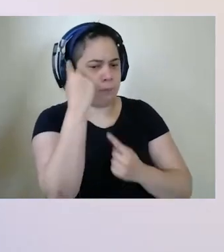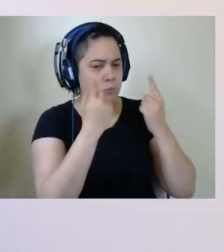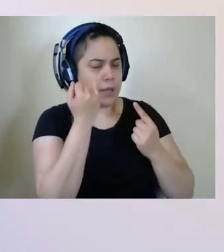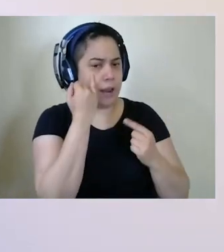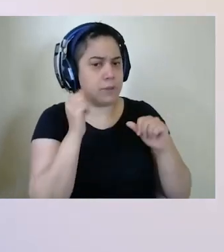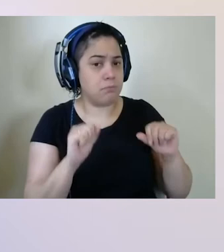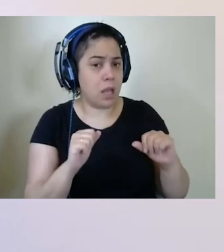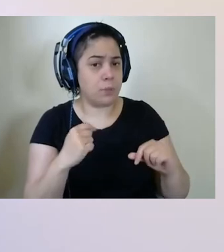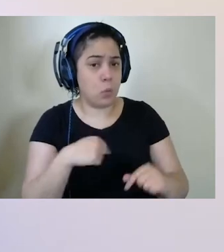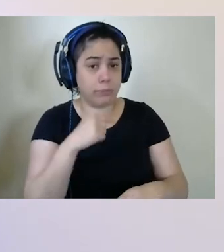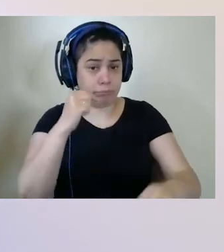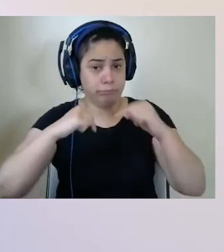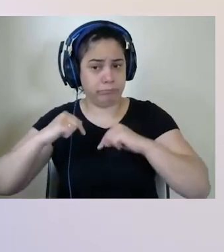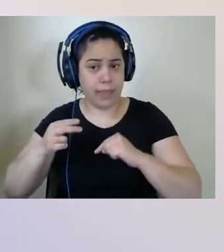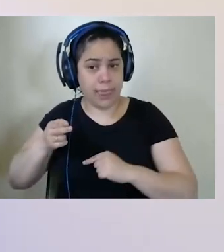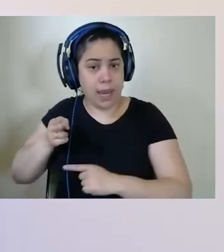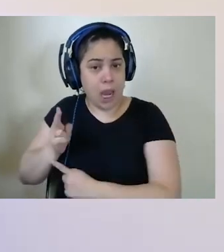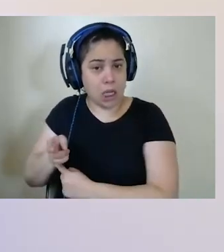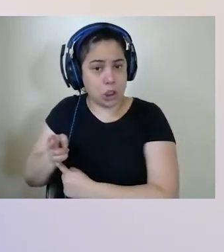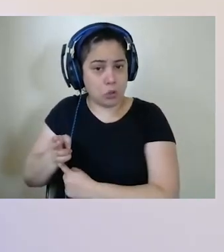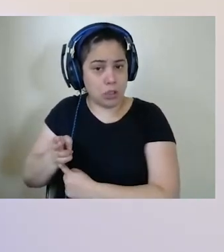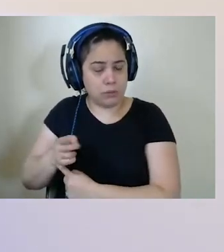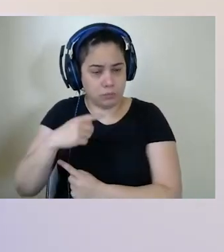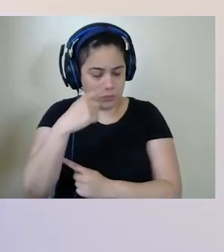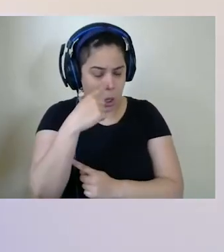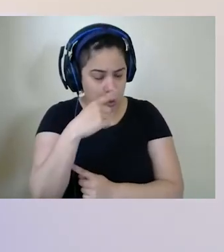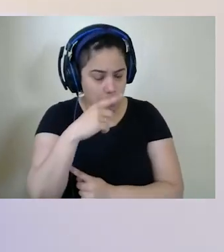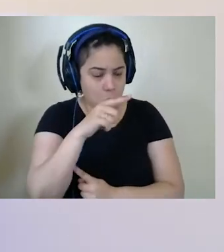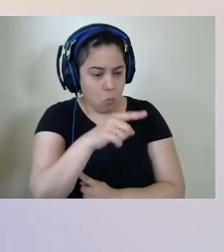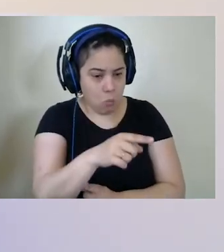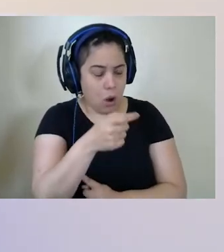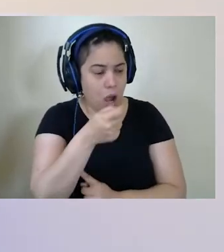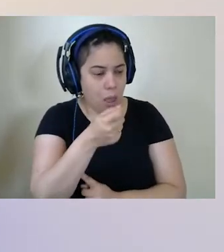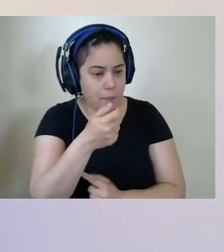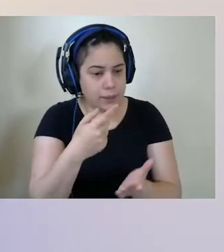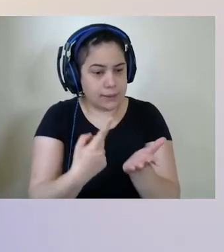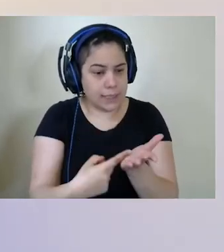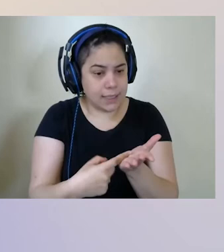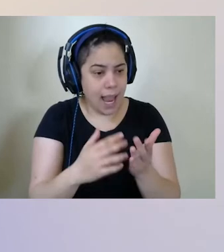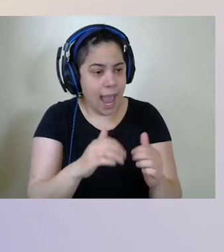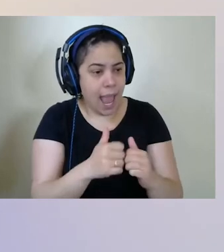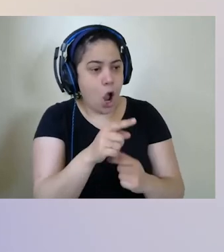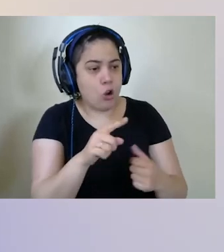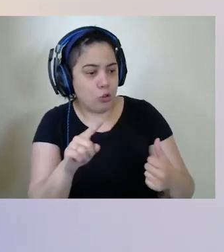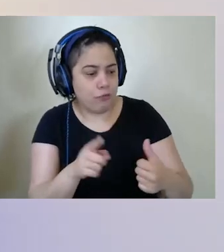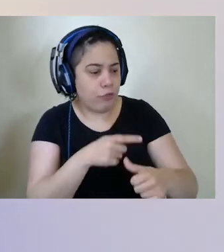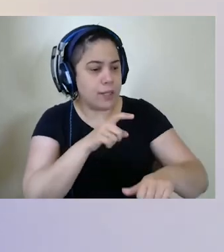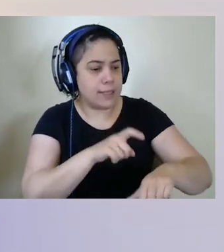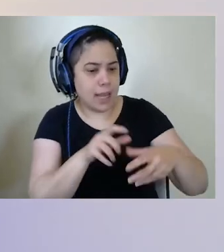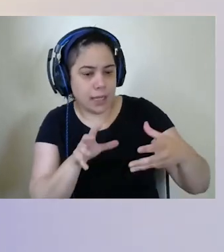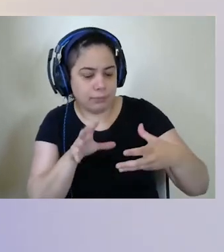go back historically a little bit, and maybe do you mind talking a little bit about what how you first got involved